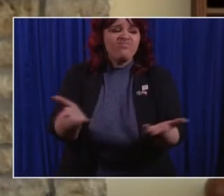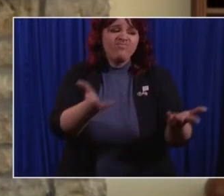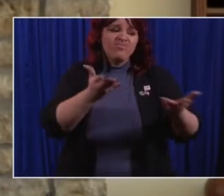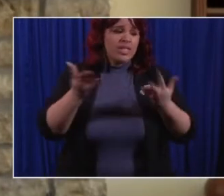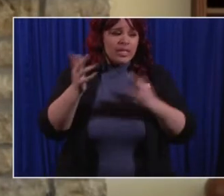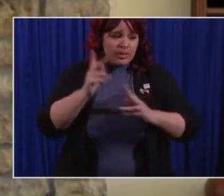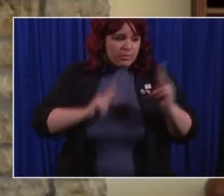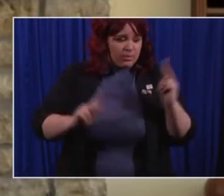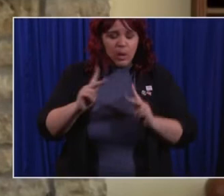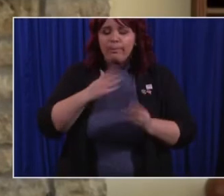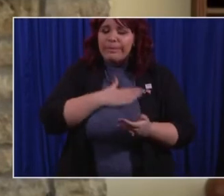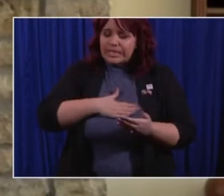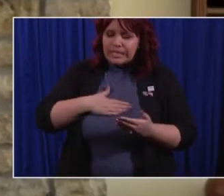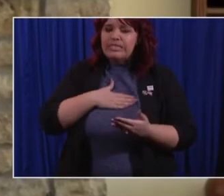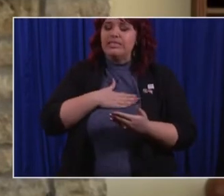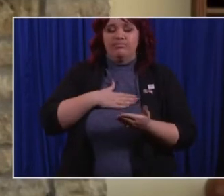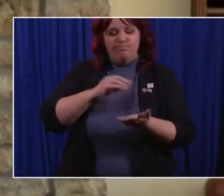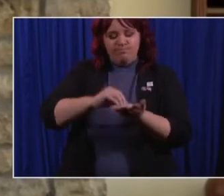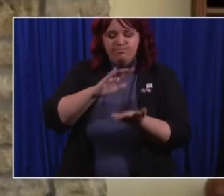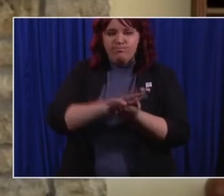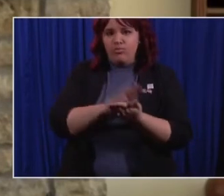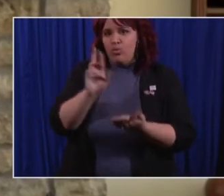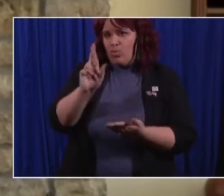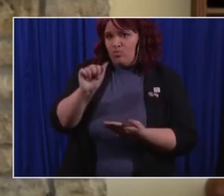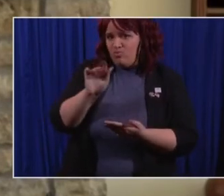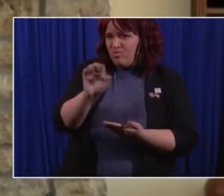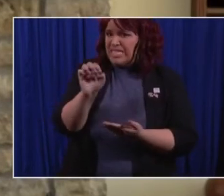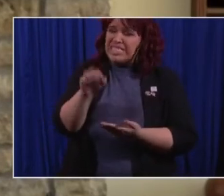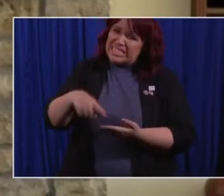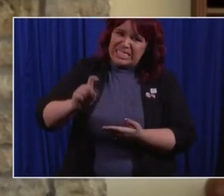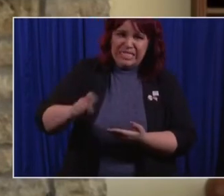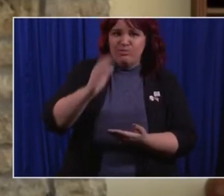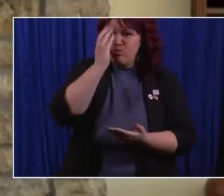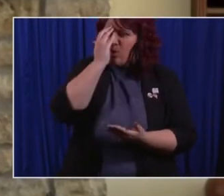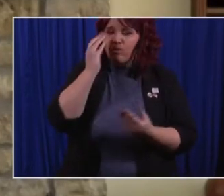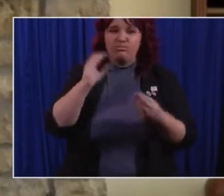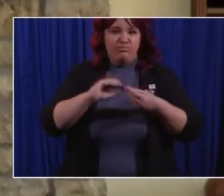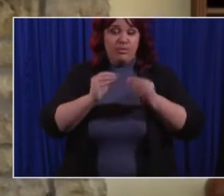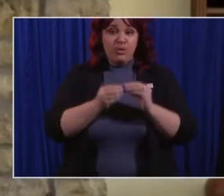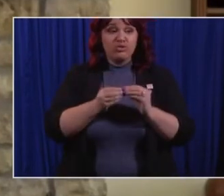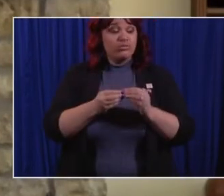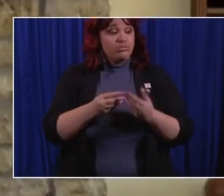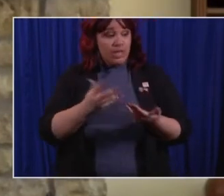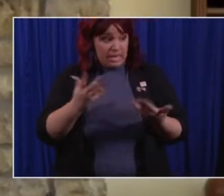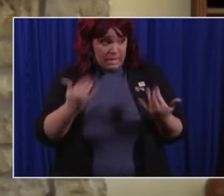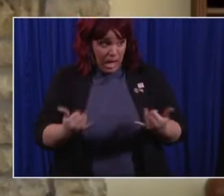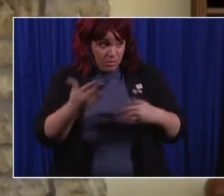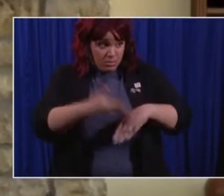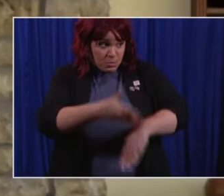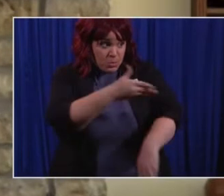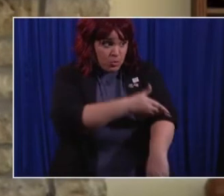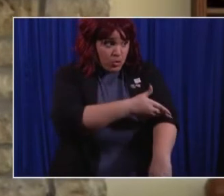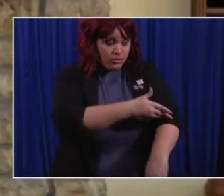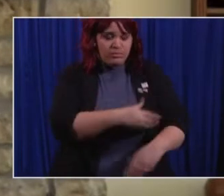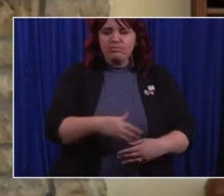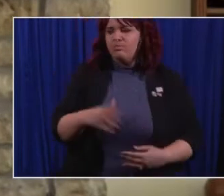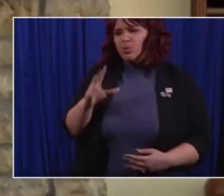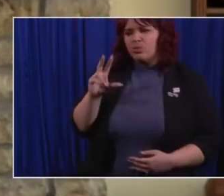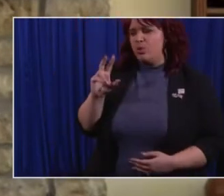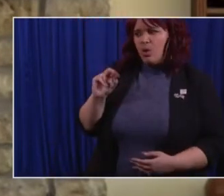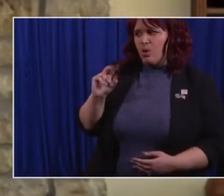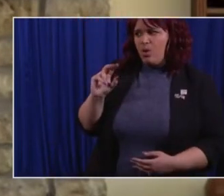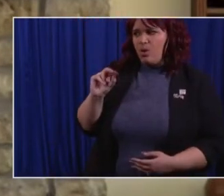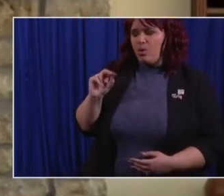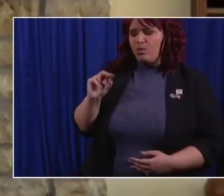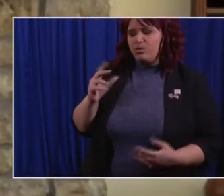have been vaccinated since you made it a priority for a more equitable rollout? No, I'll see if I can get that. Those numbers